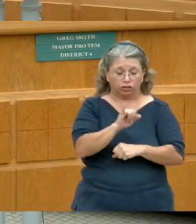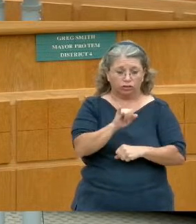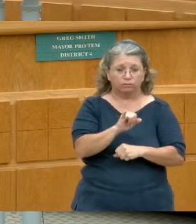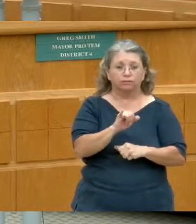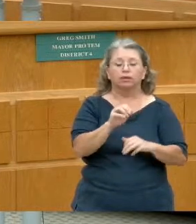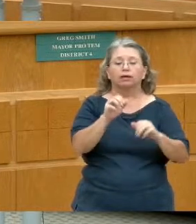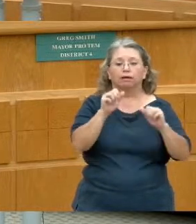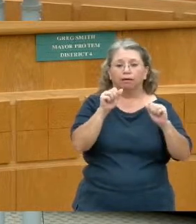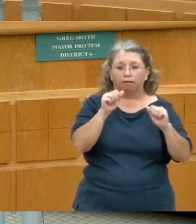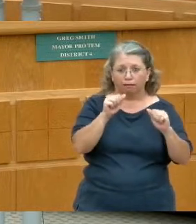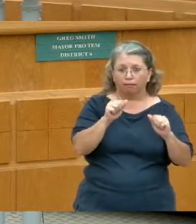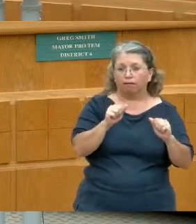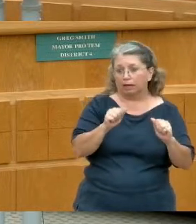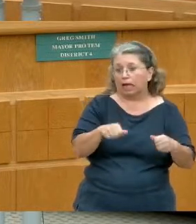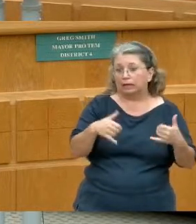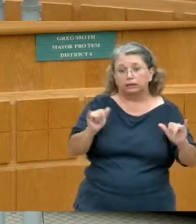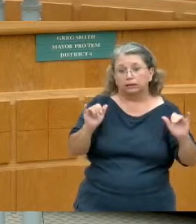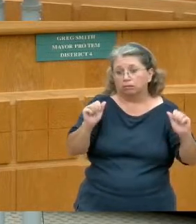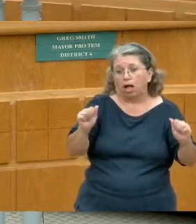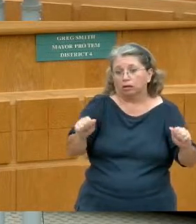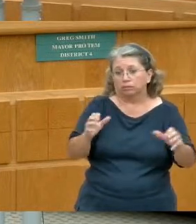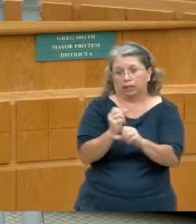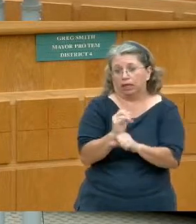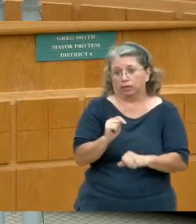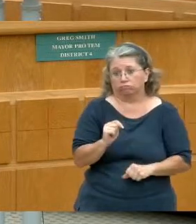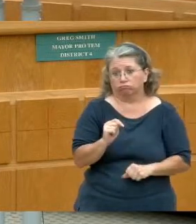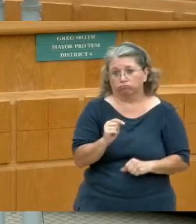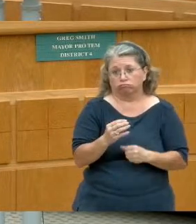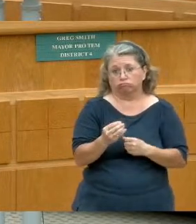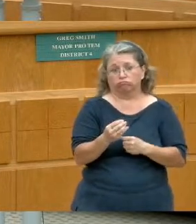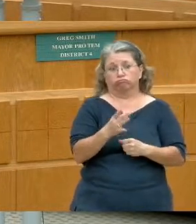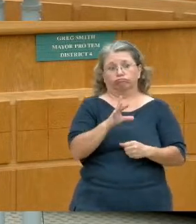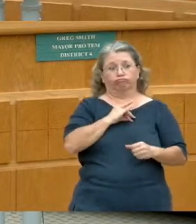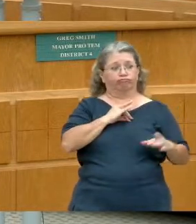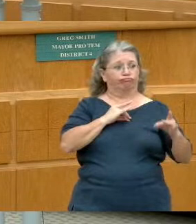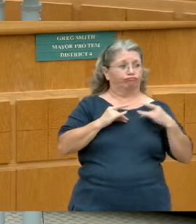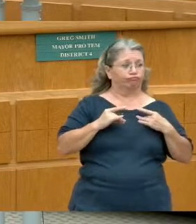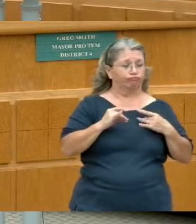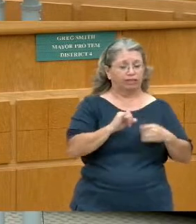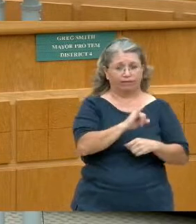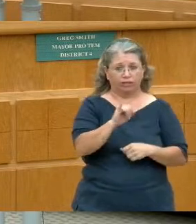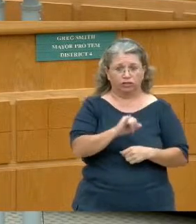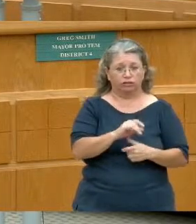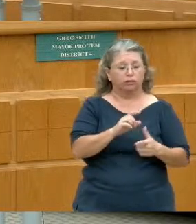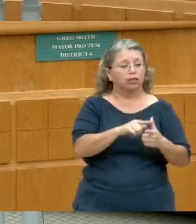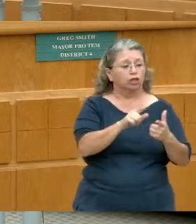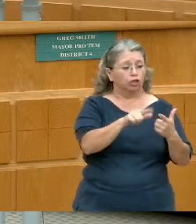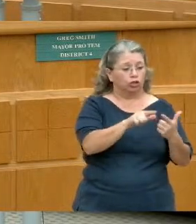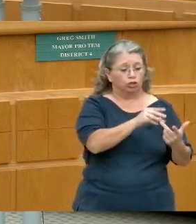become infectious, and you could, depending on how the interventions affect you, you